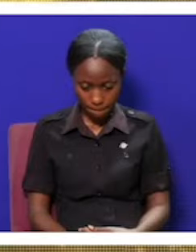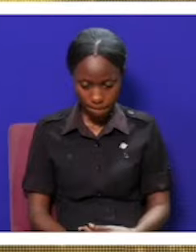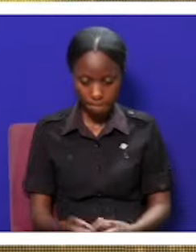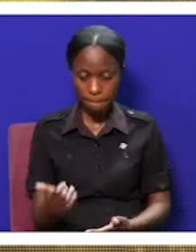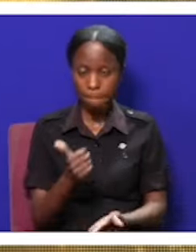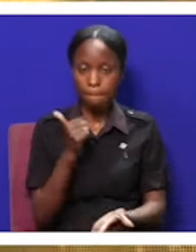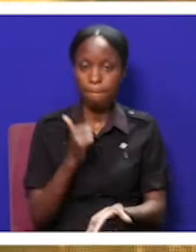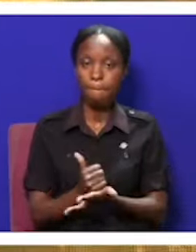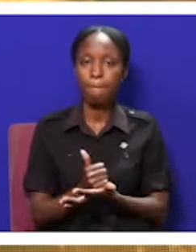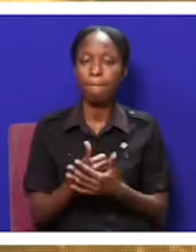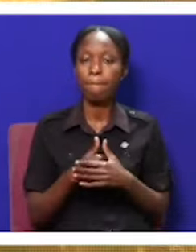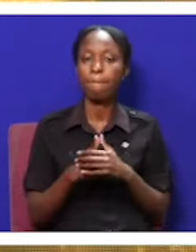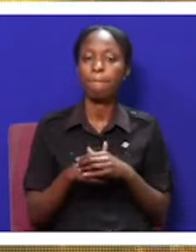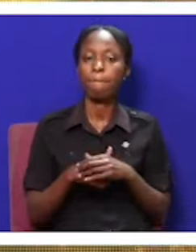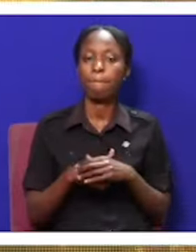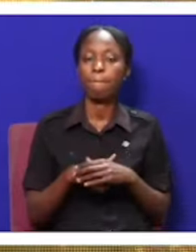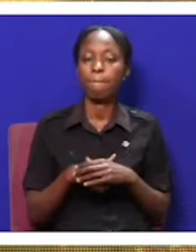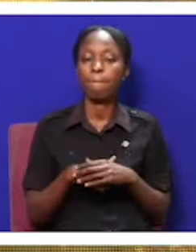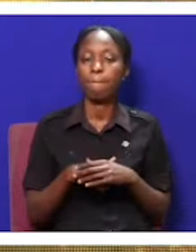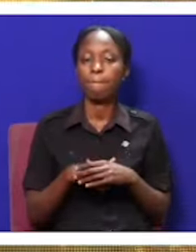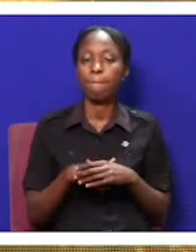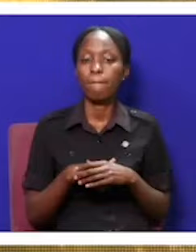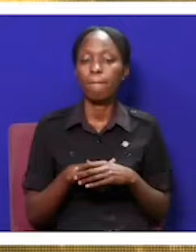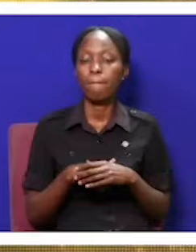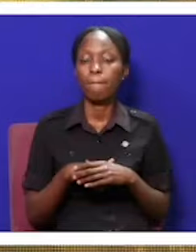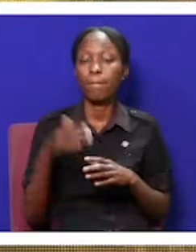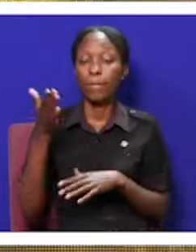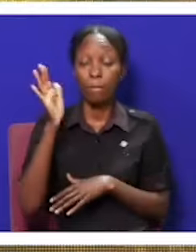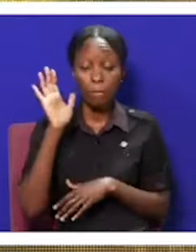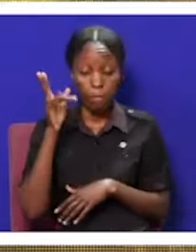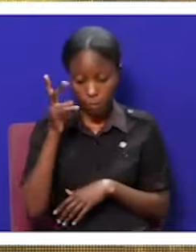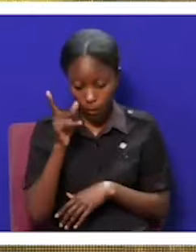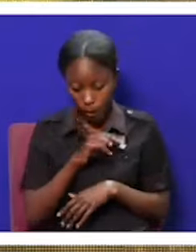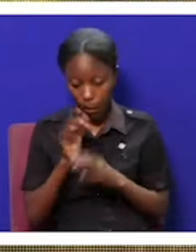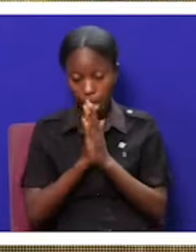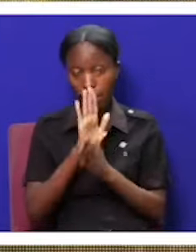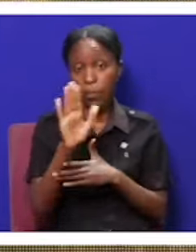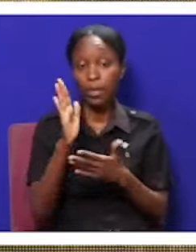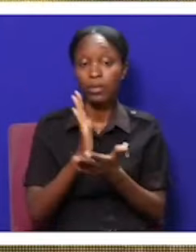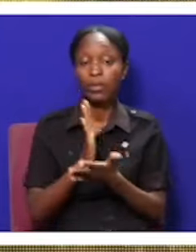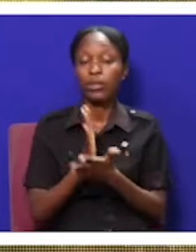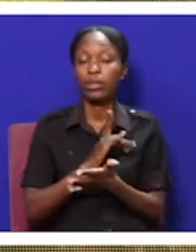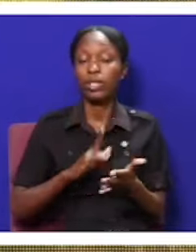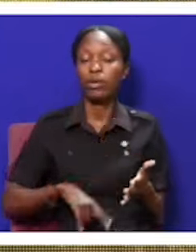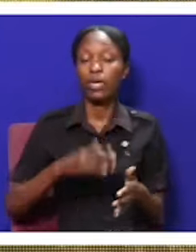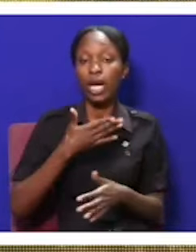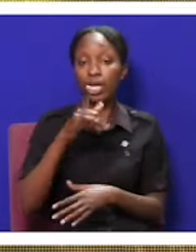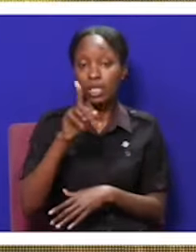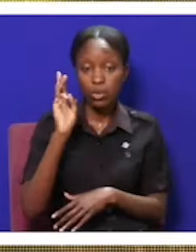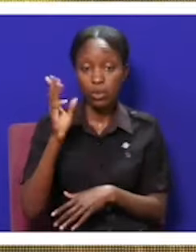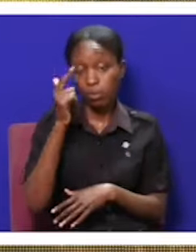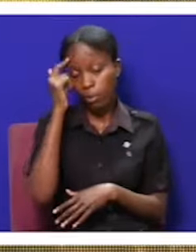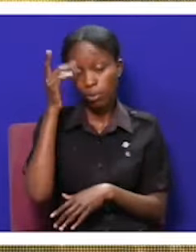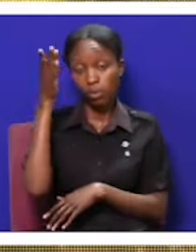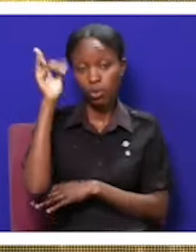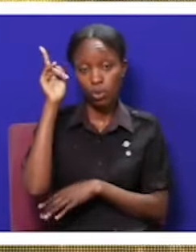Amen. Amen to that prayer. God has heard your prayer, and surely he's going to answer because he's a